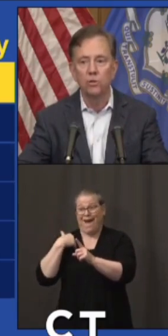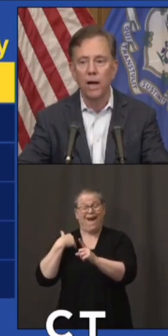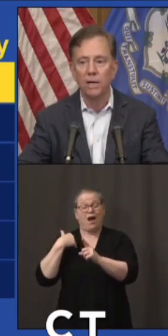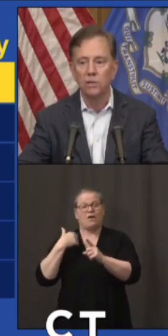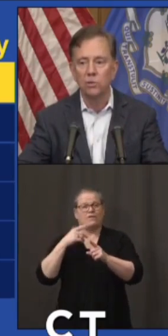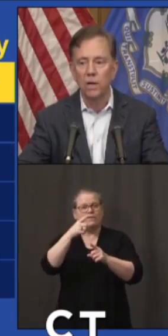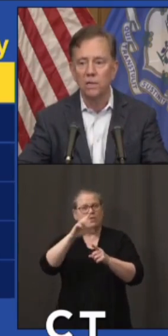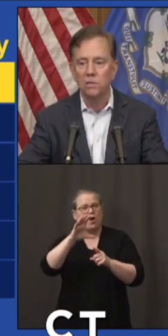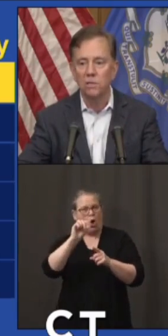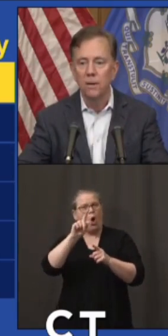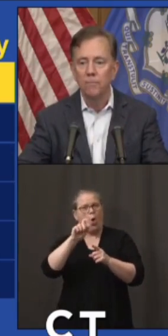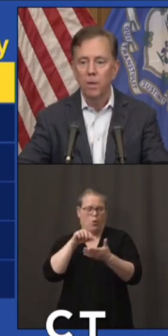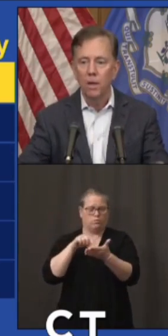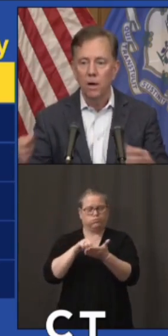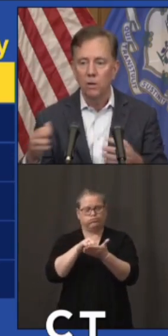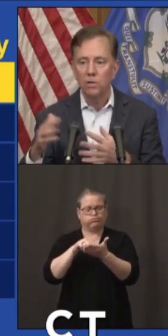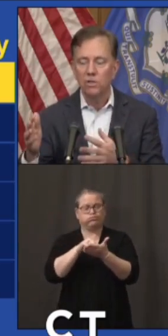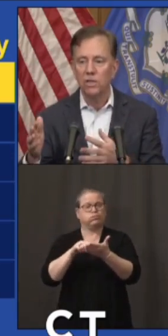up with track and trace.